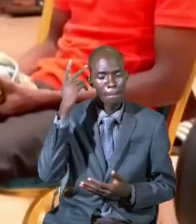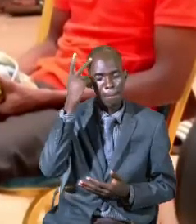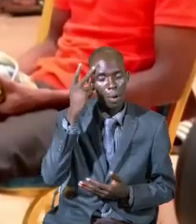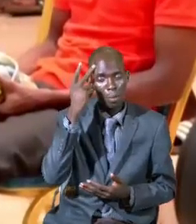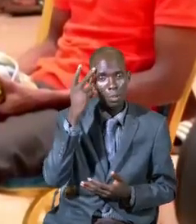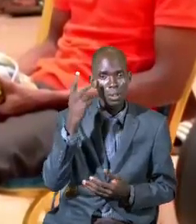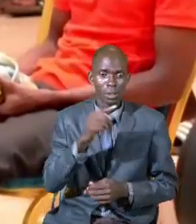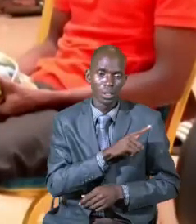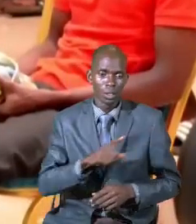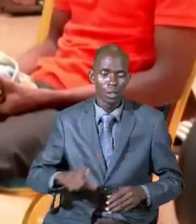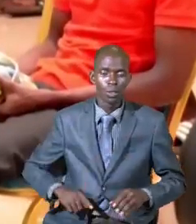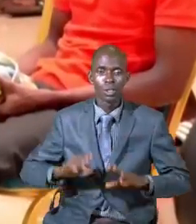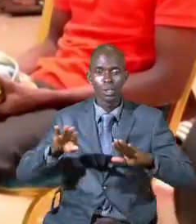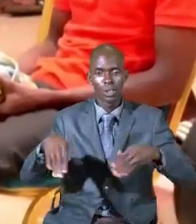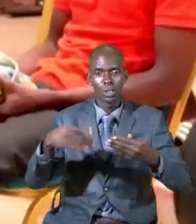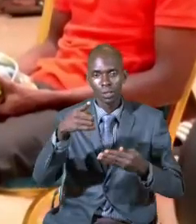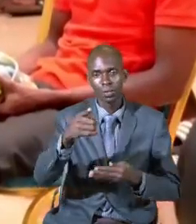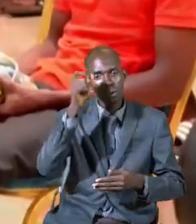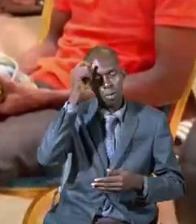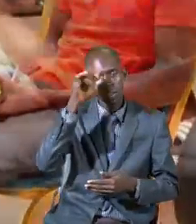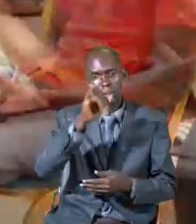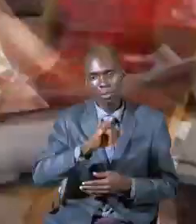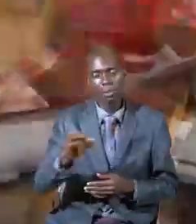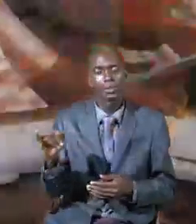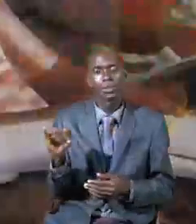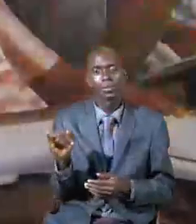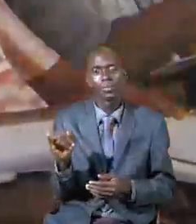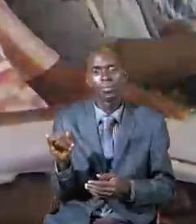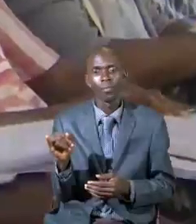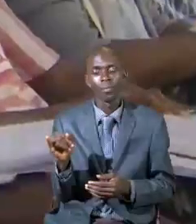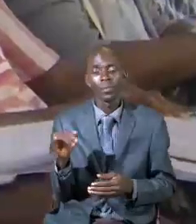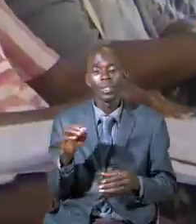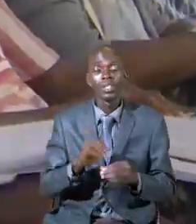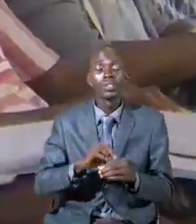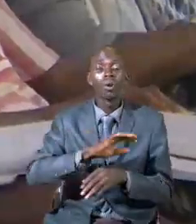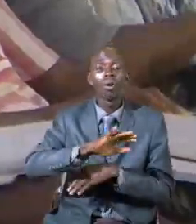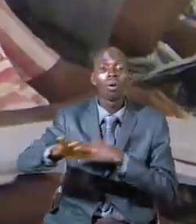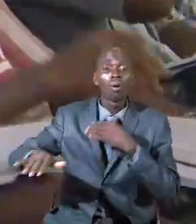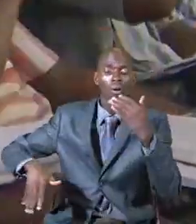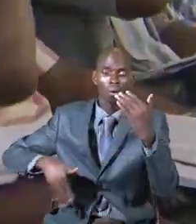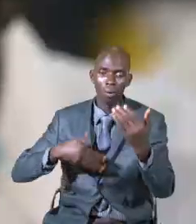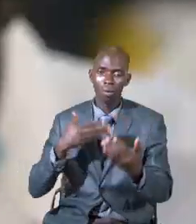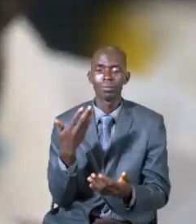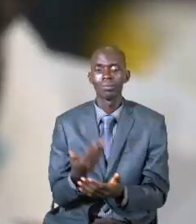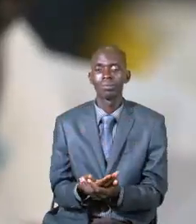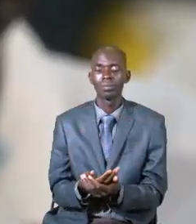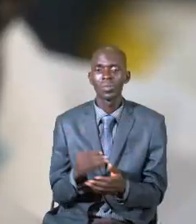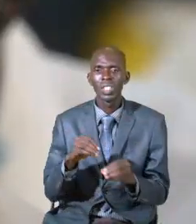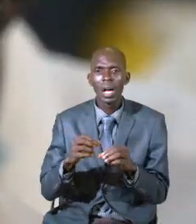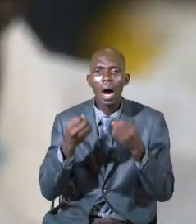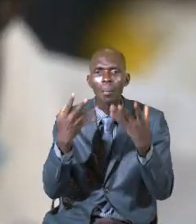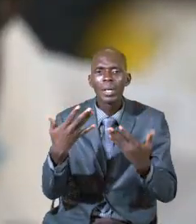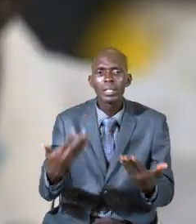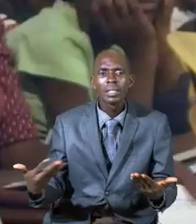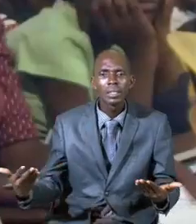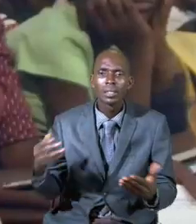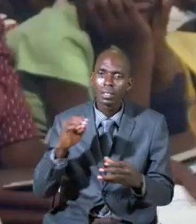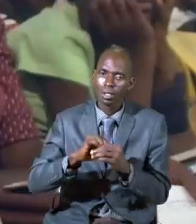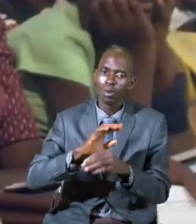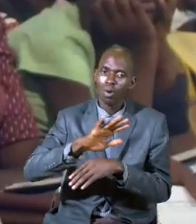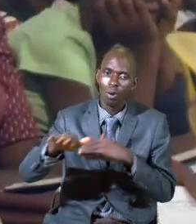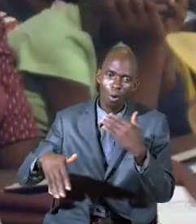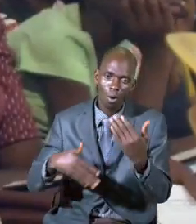understanding in how many things? In how many things? In all things.